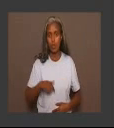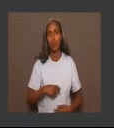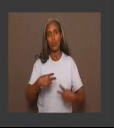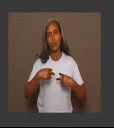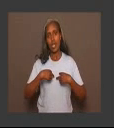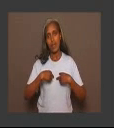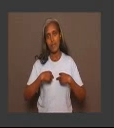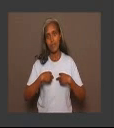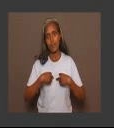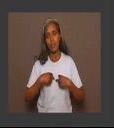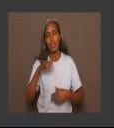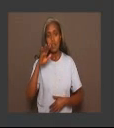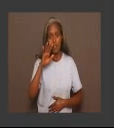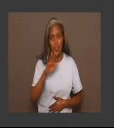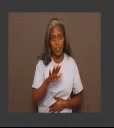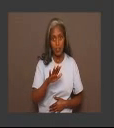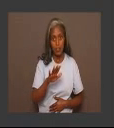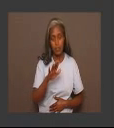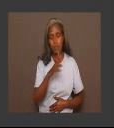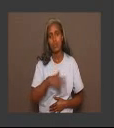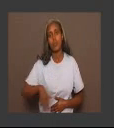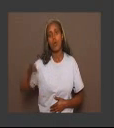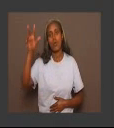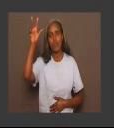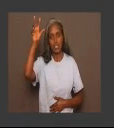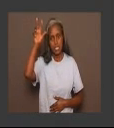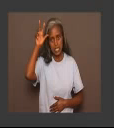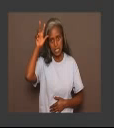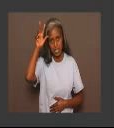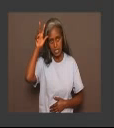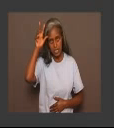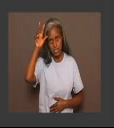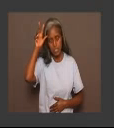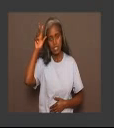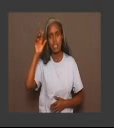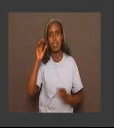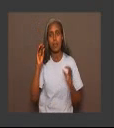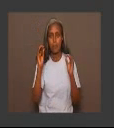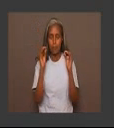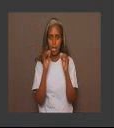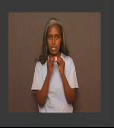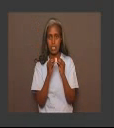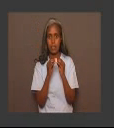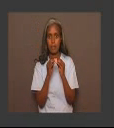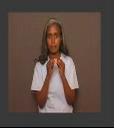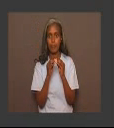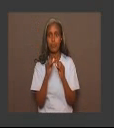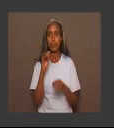have 5 to the power of 3